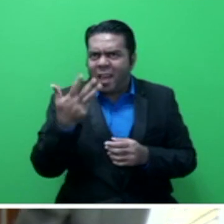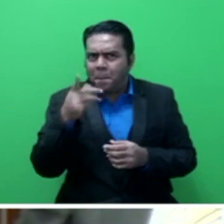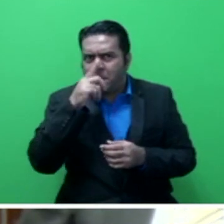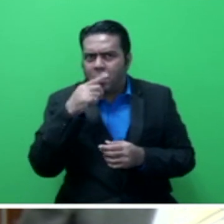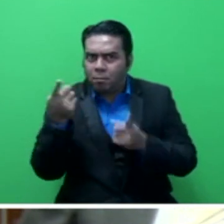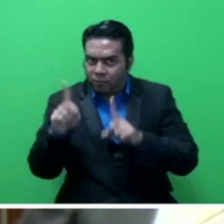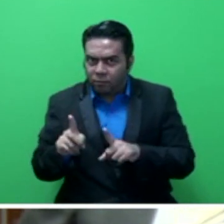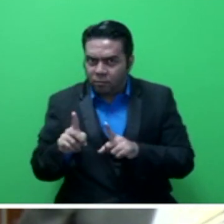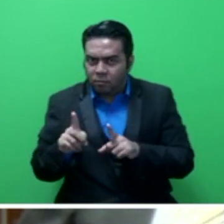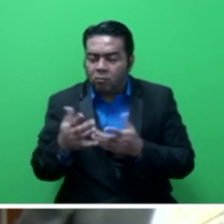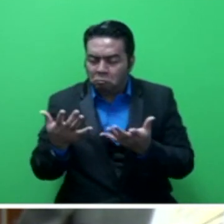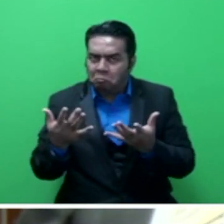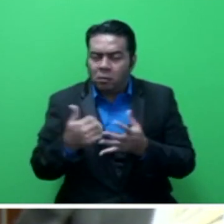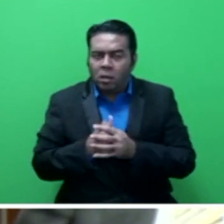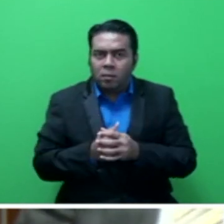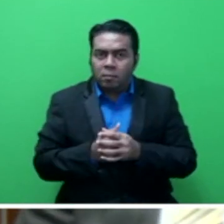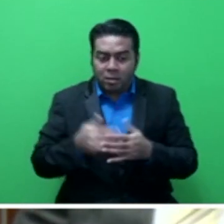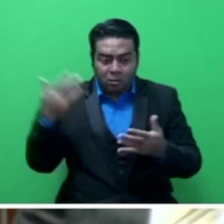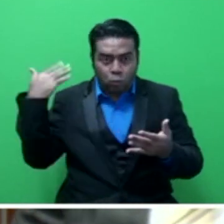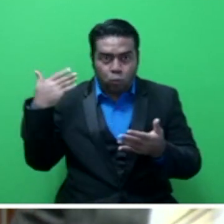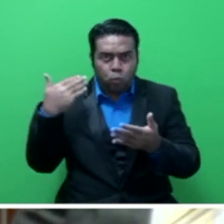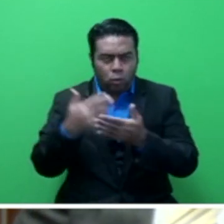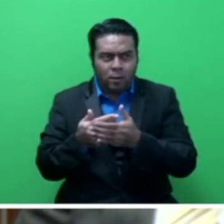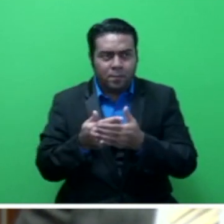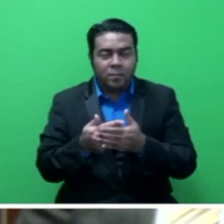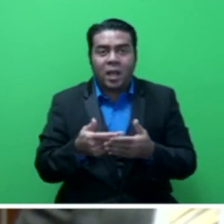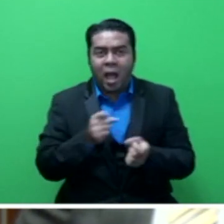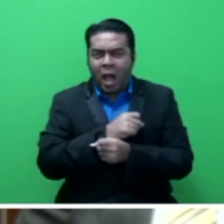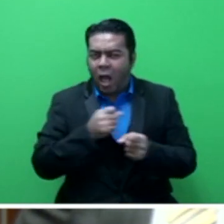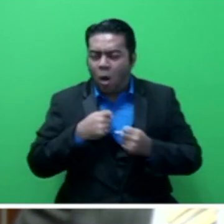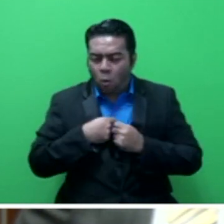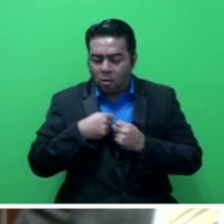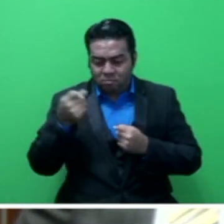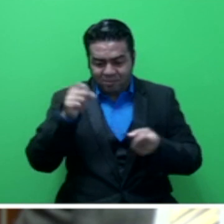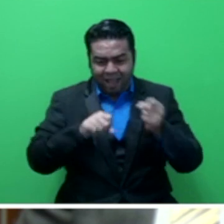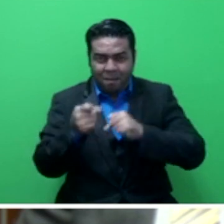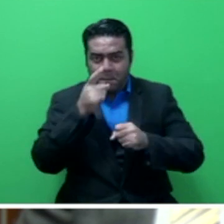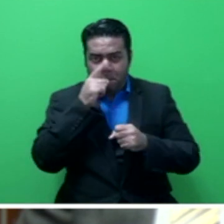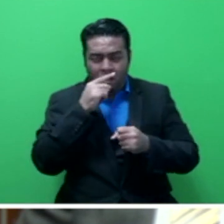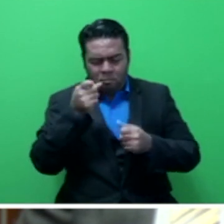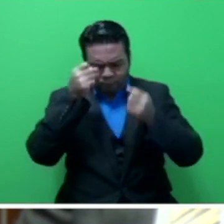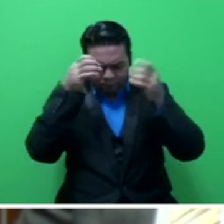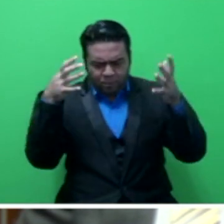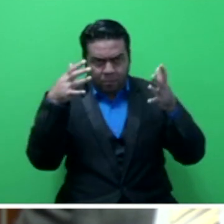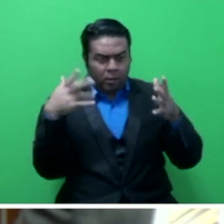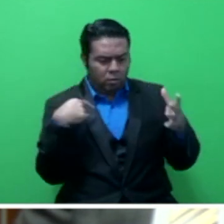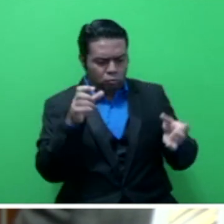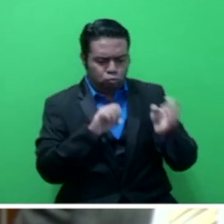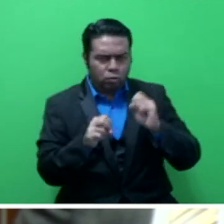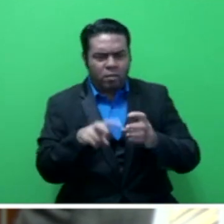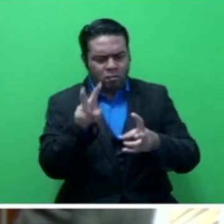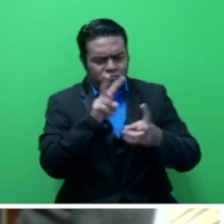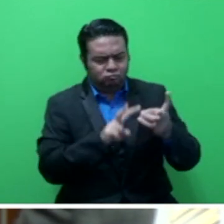the beginnings of this, our scientists, together with our experts, sat down and went through an epidemic